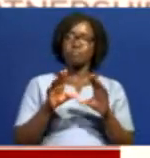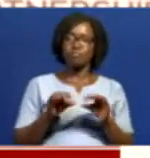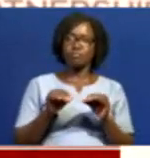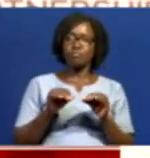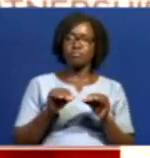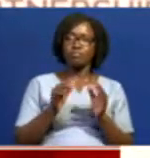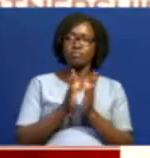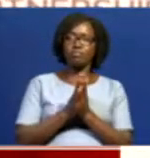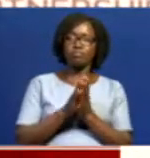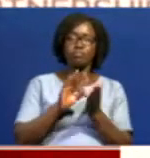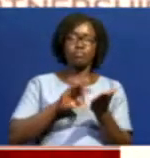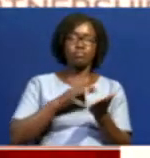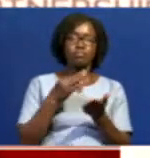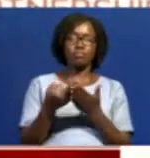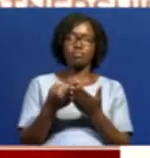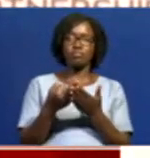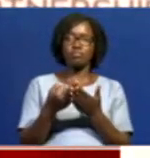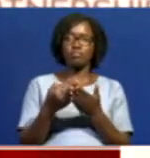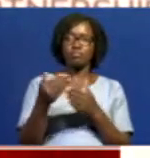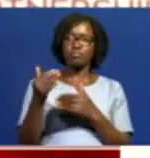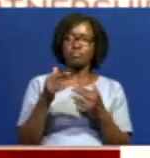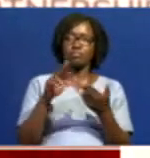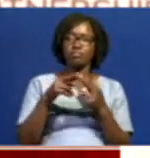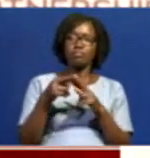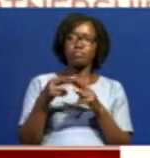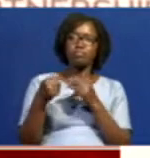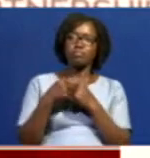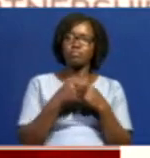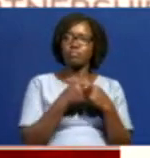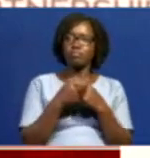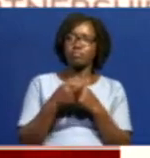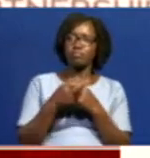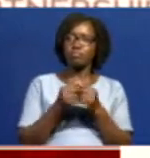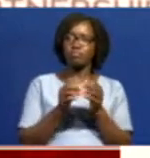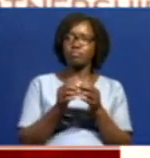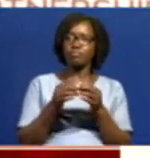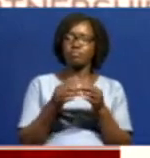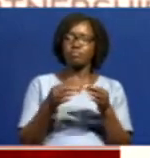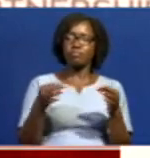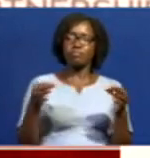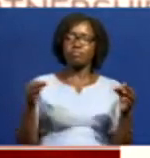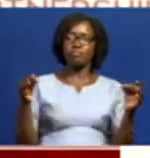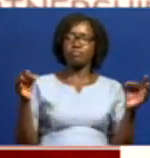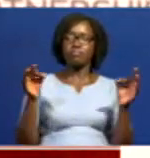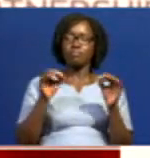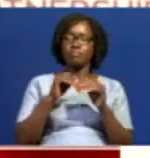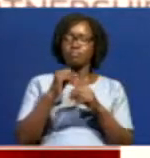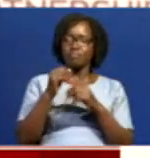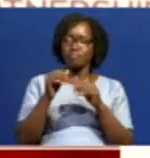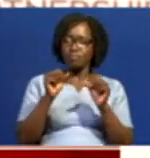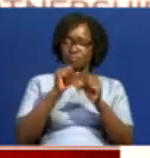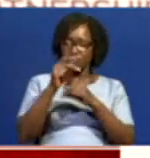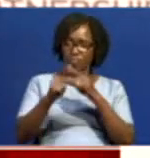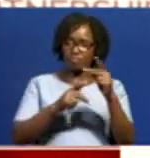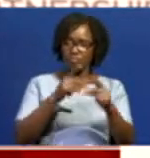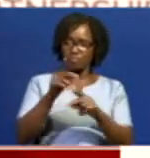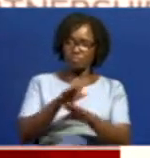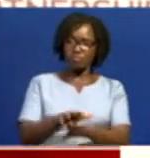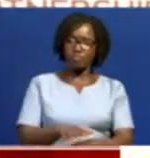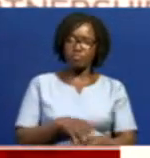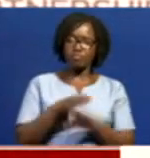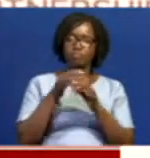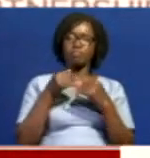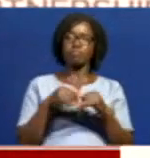of committed funds. Closely related to this challenge is the lengthy and bureaucratic procedures that slow down